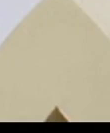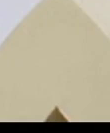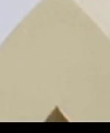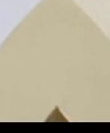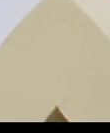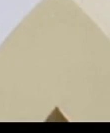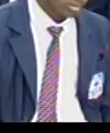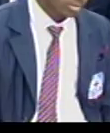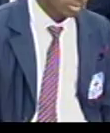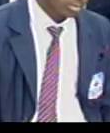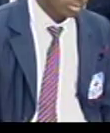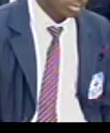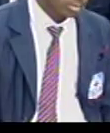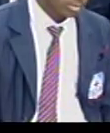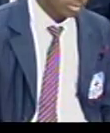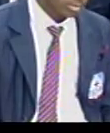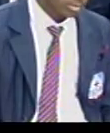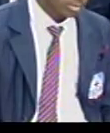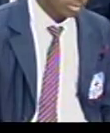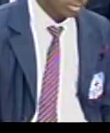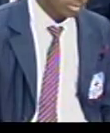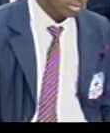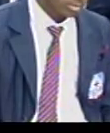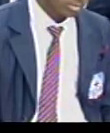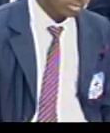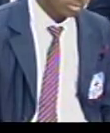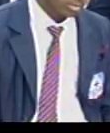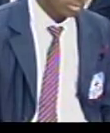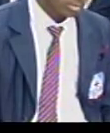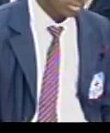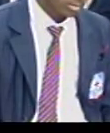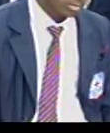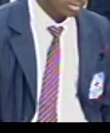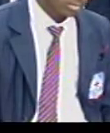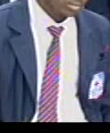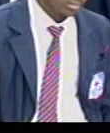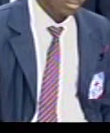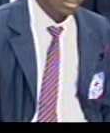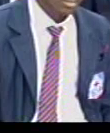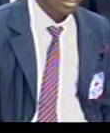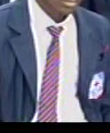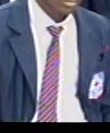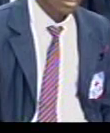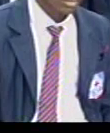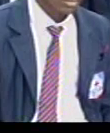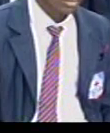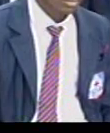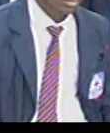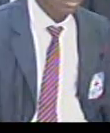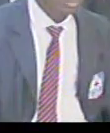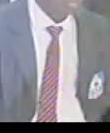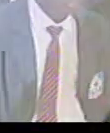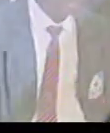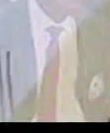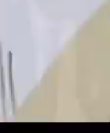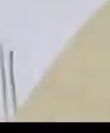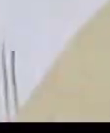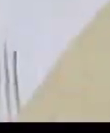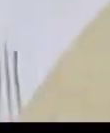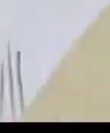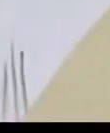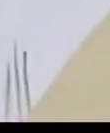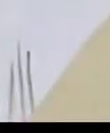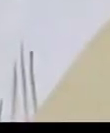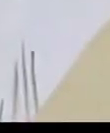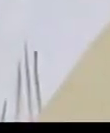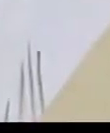the dispensation of the Old Testament compared with the New Testament, and what God wants us to learn. And then chapter